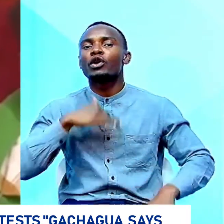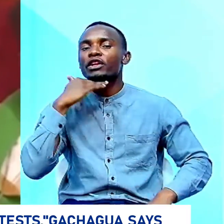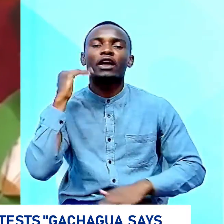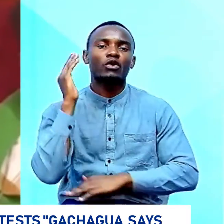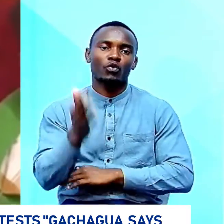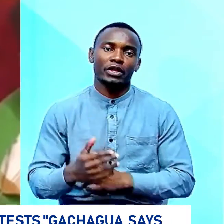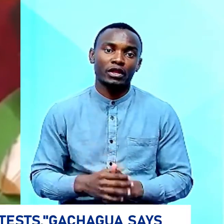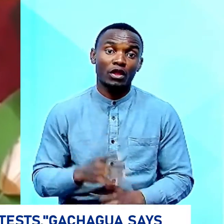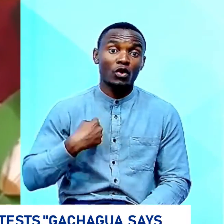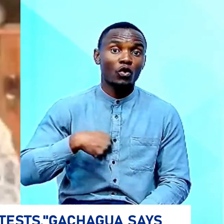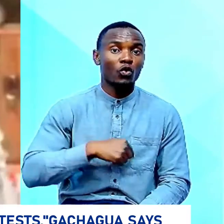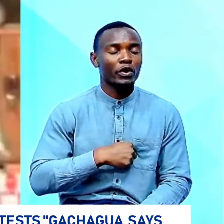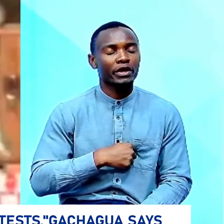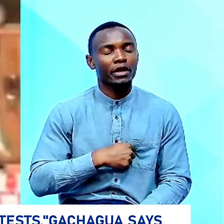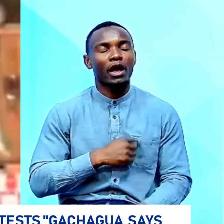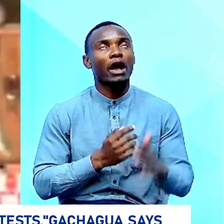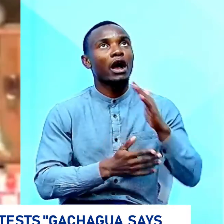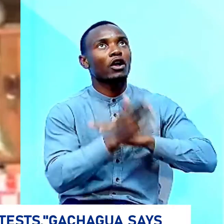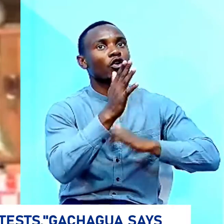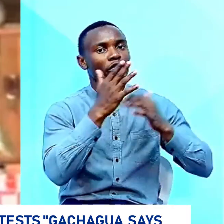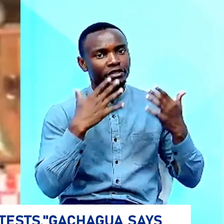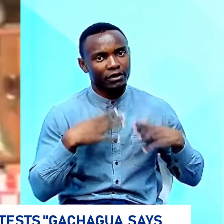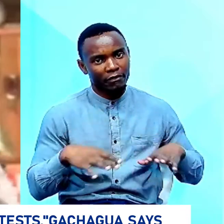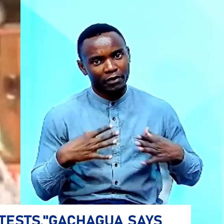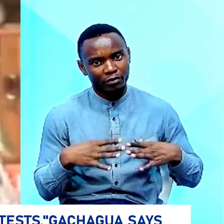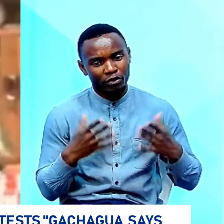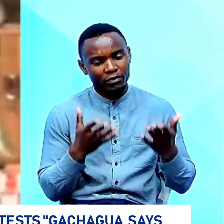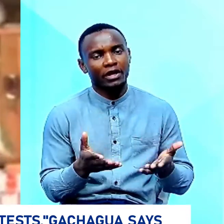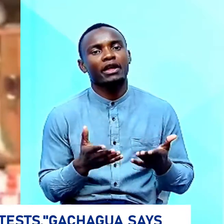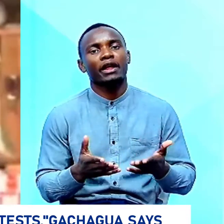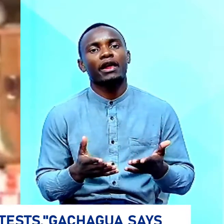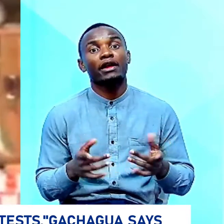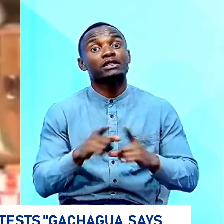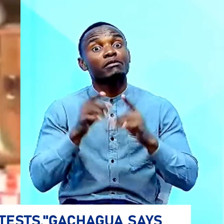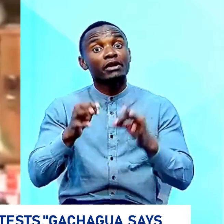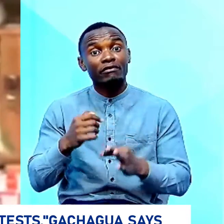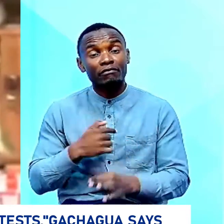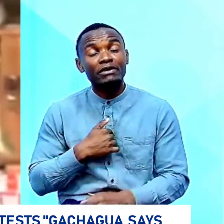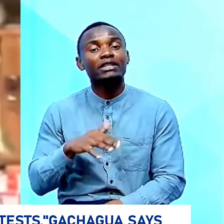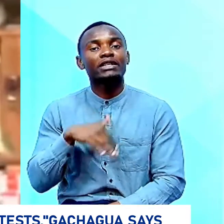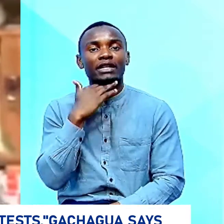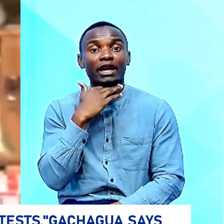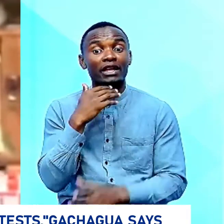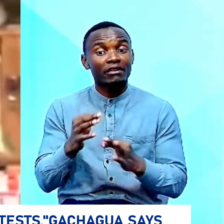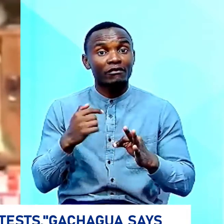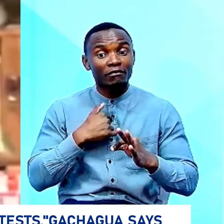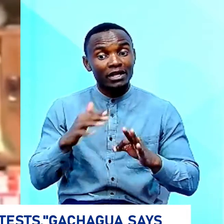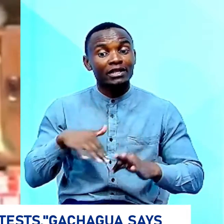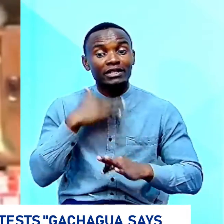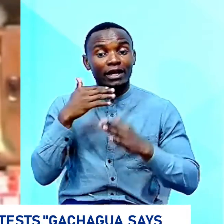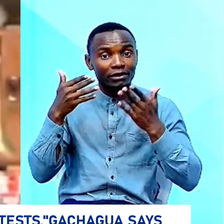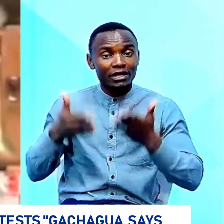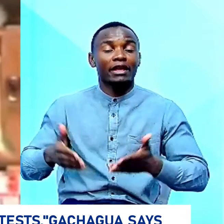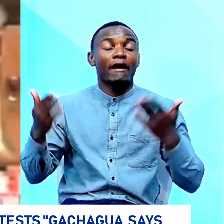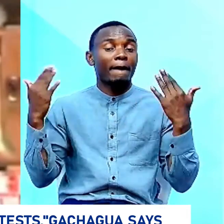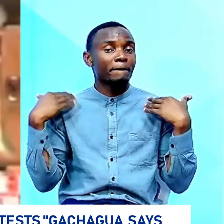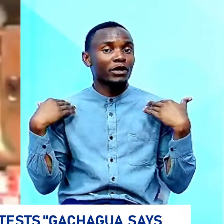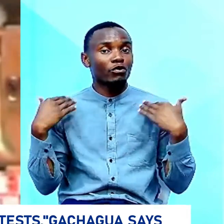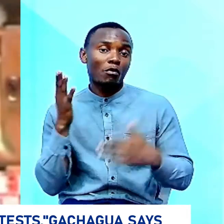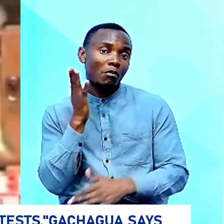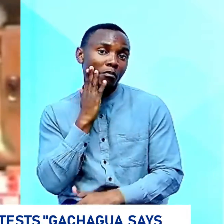tumesema sisi ni watu ya Mungu, hapa ni nyumbani. Hata kama nitakufa, nikikufia hapa Meru kwa mama yangu, hata ni